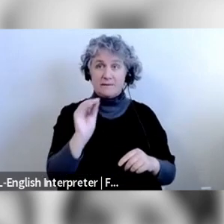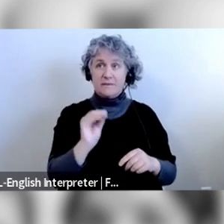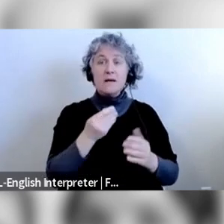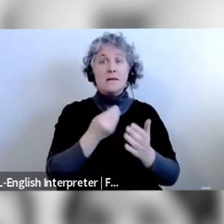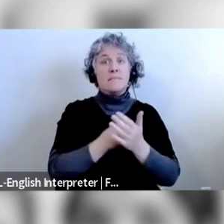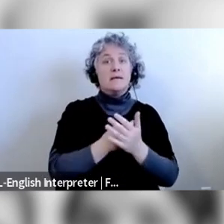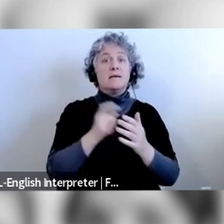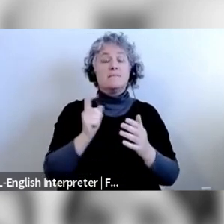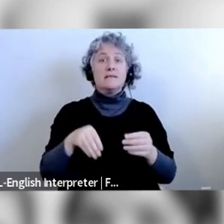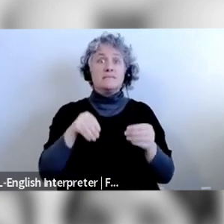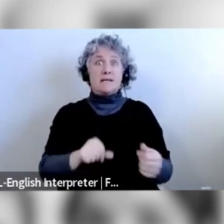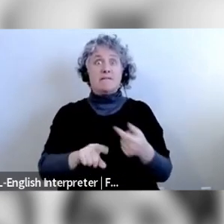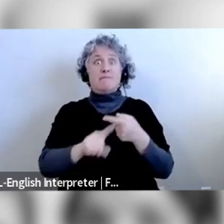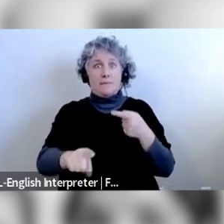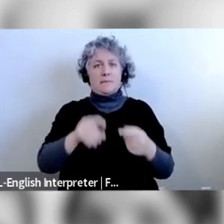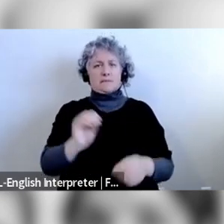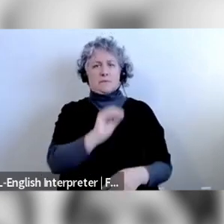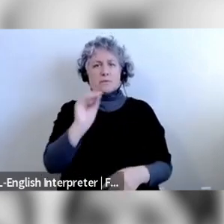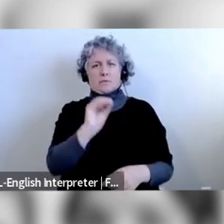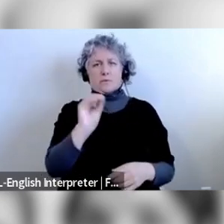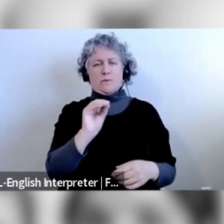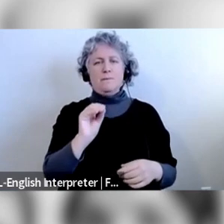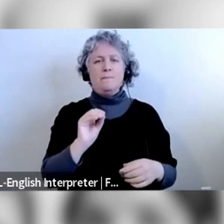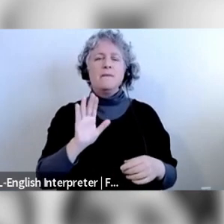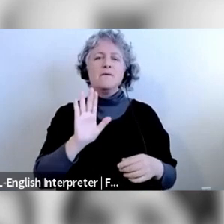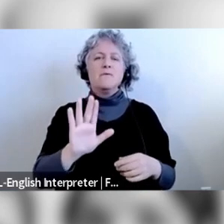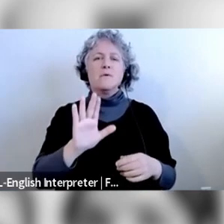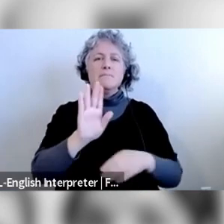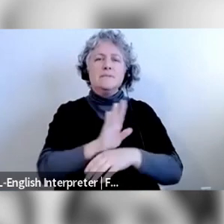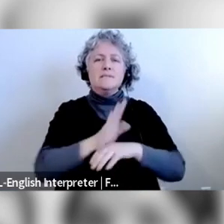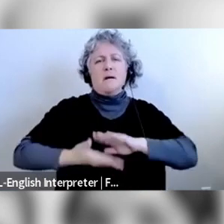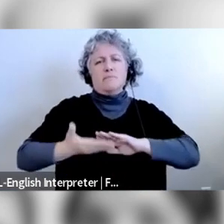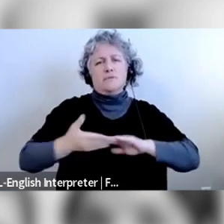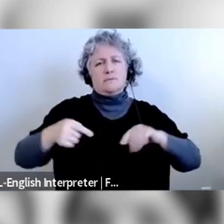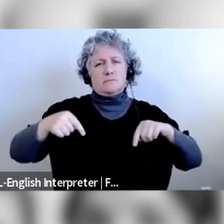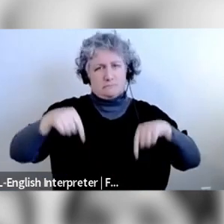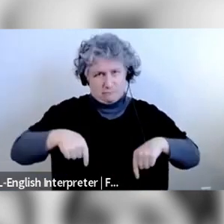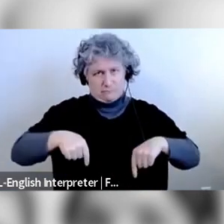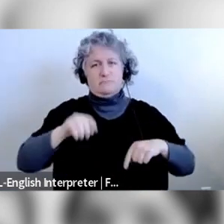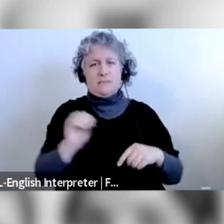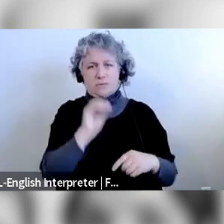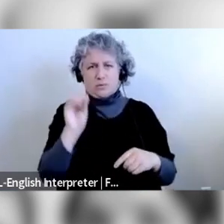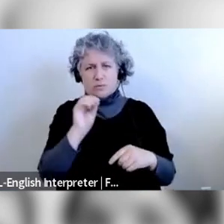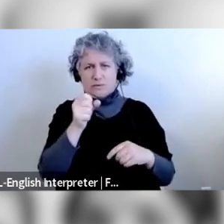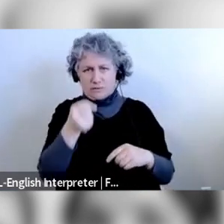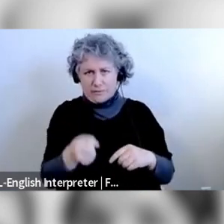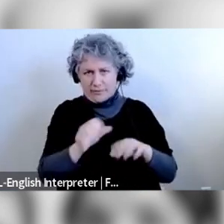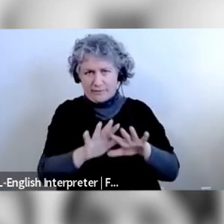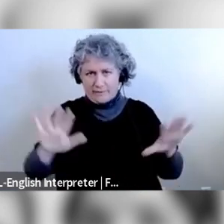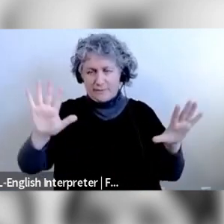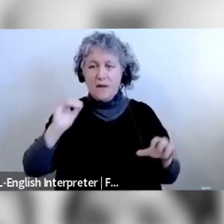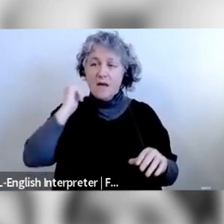be spent from Ontario. You have to have your core business operations out of Ontario. So if it